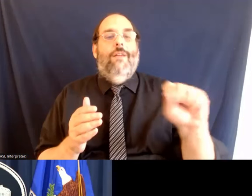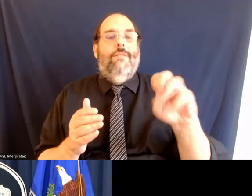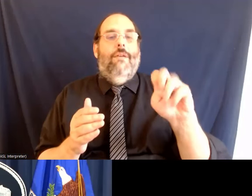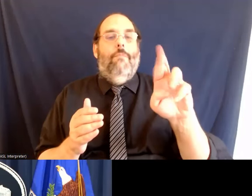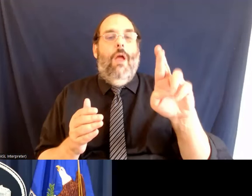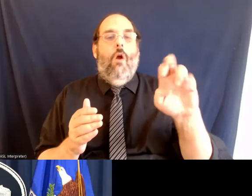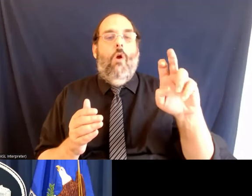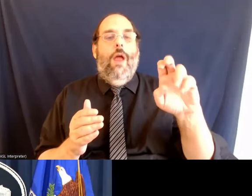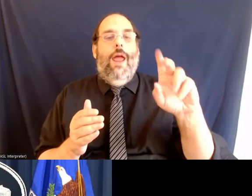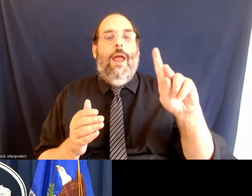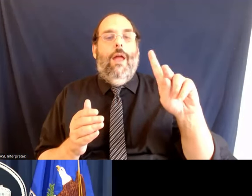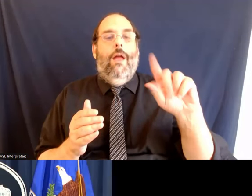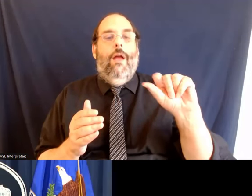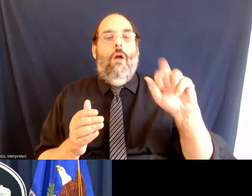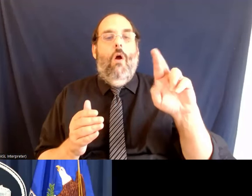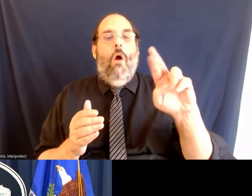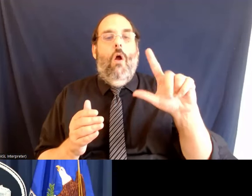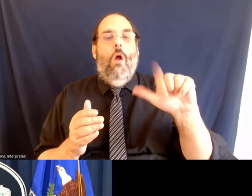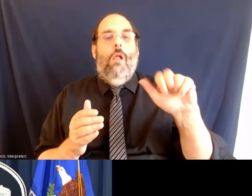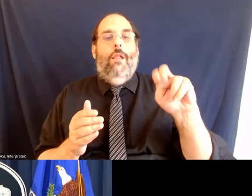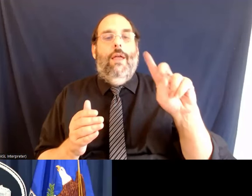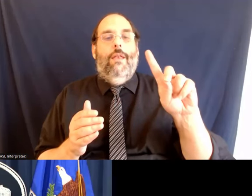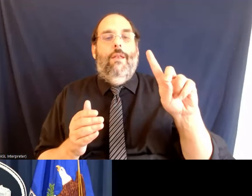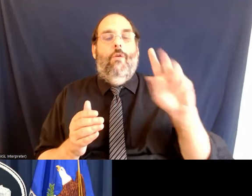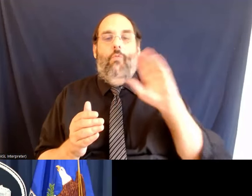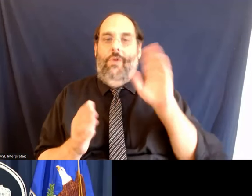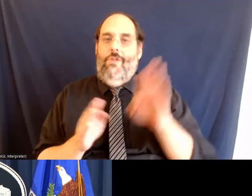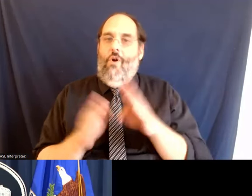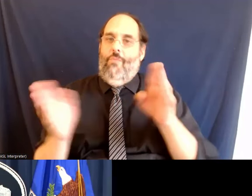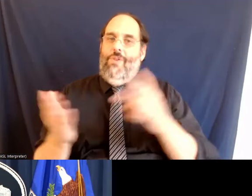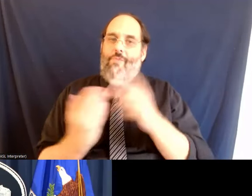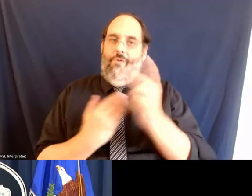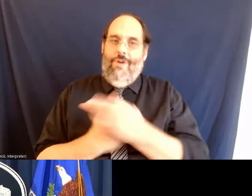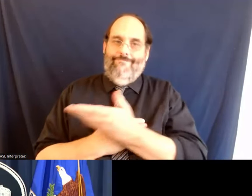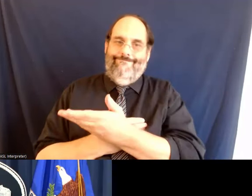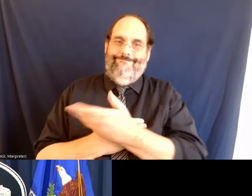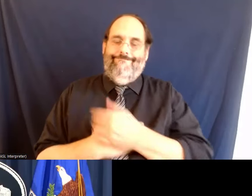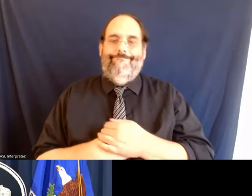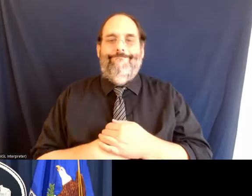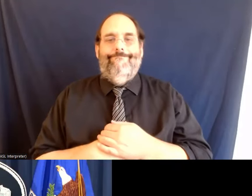Garland, to deliver the opening remarks for this program.